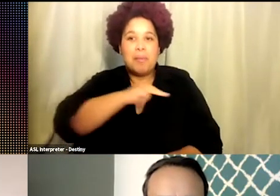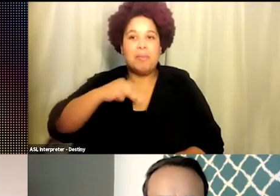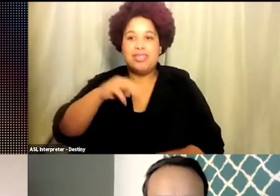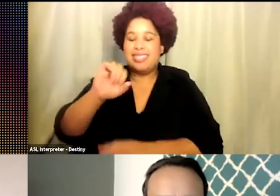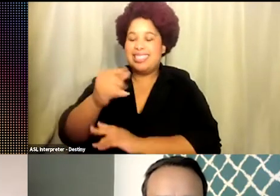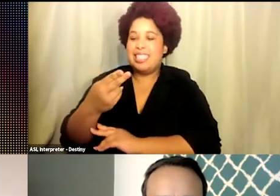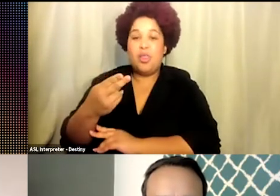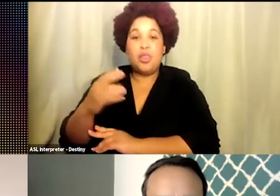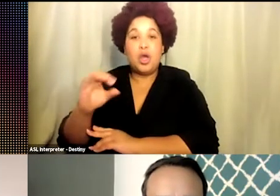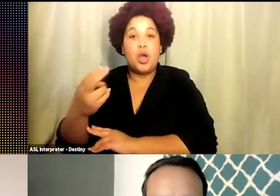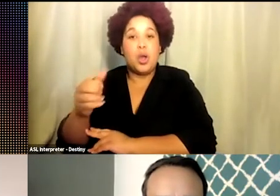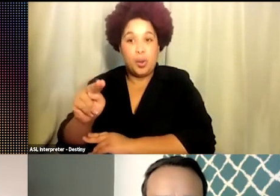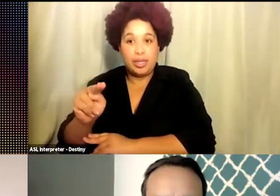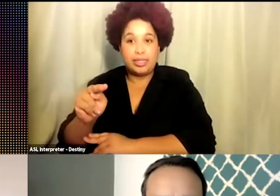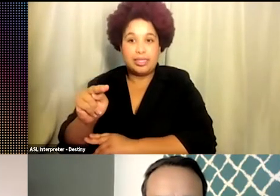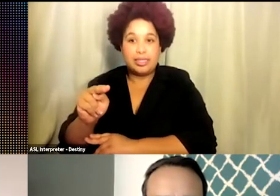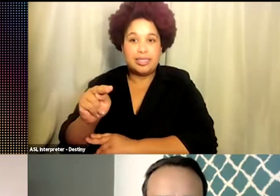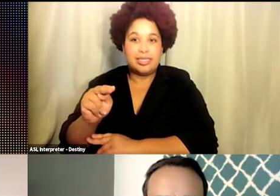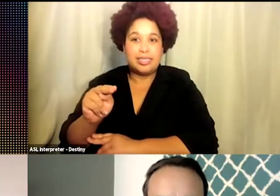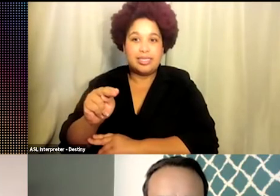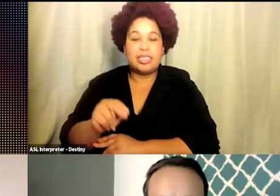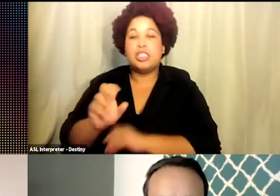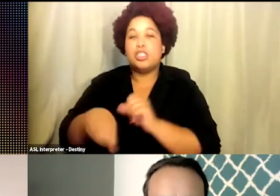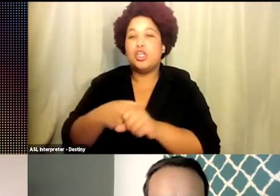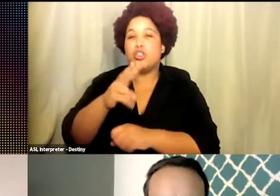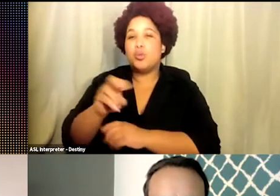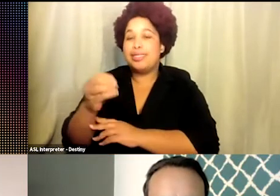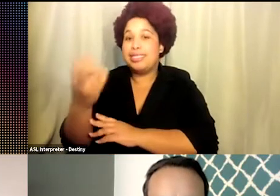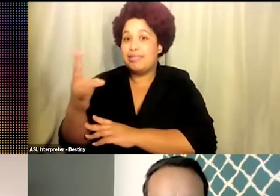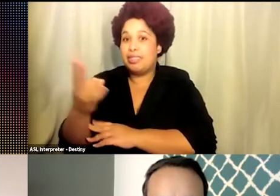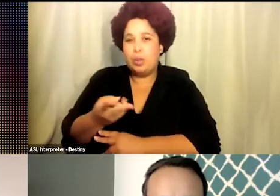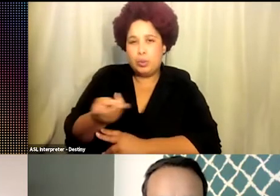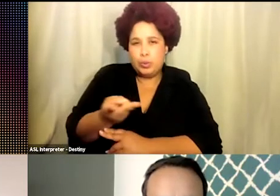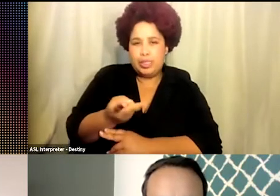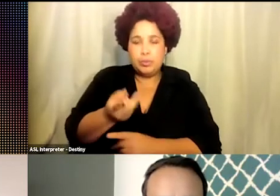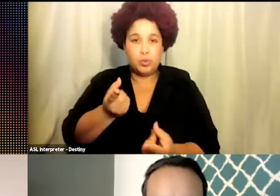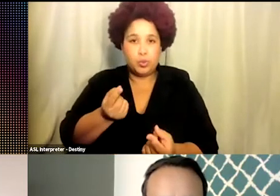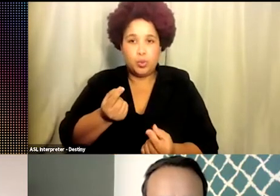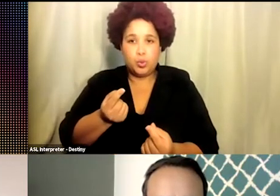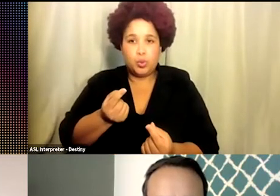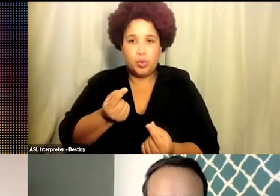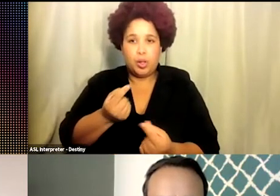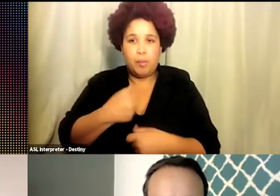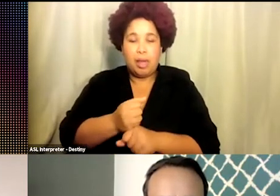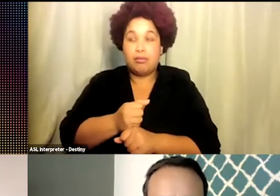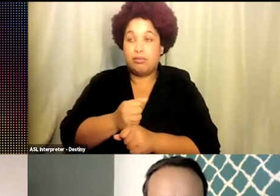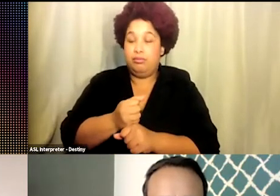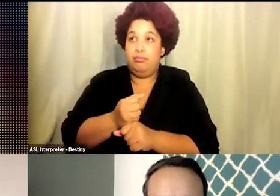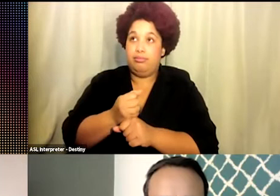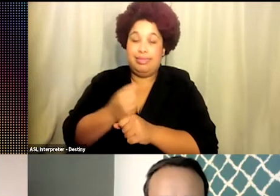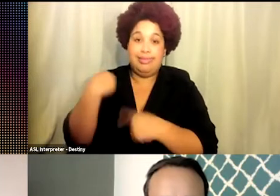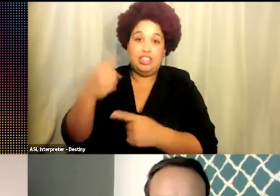Cohen. Assaf Cohen, in 2017, the two of them helped to create, for the first time in 37